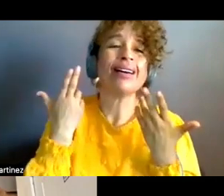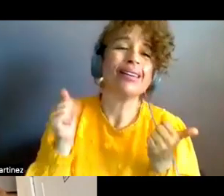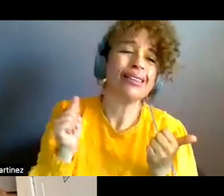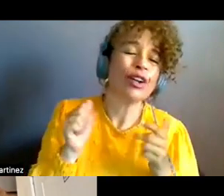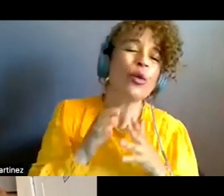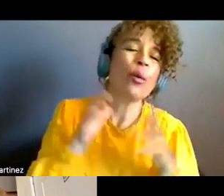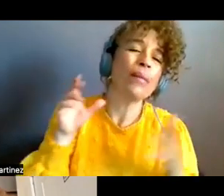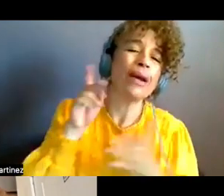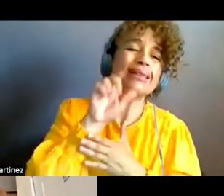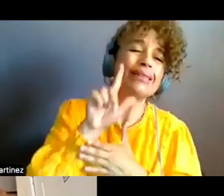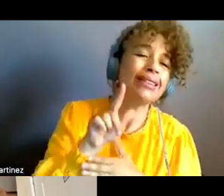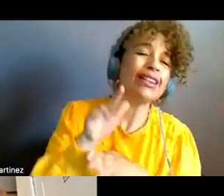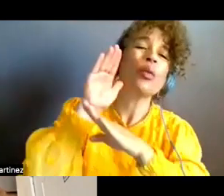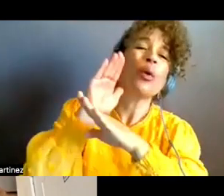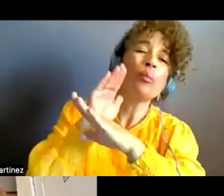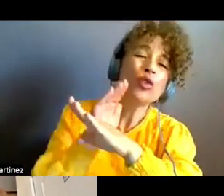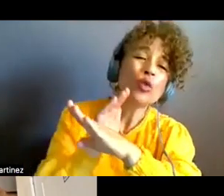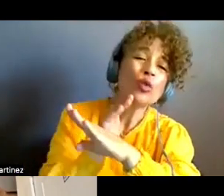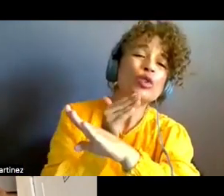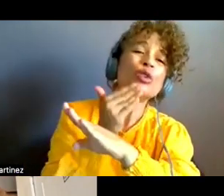deal. But the musicians,